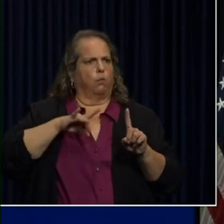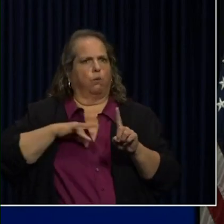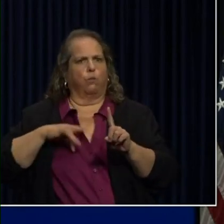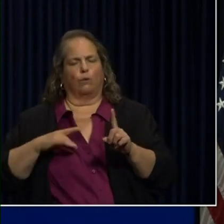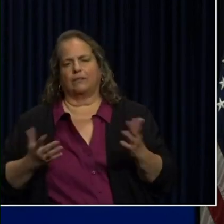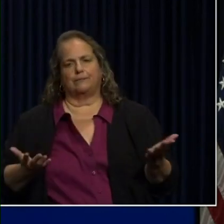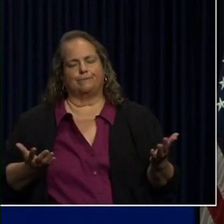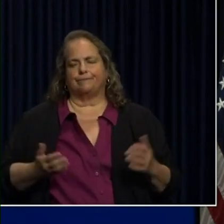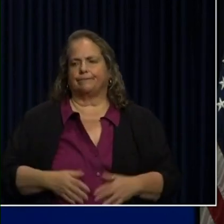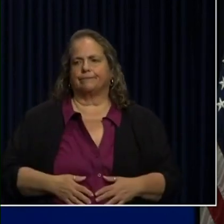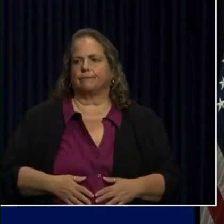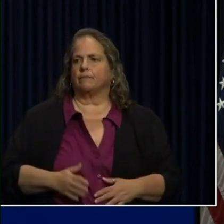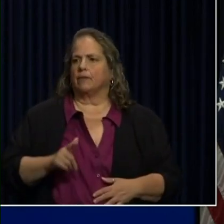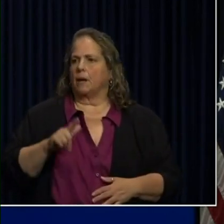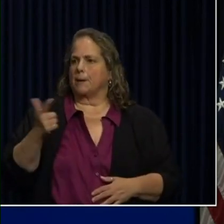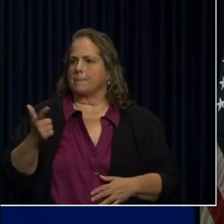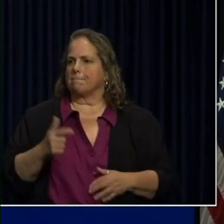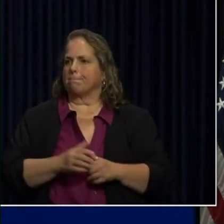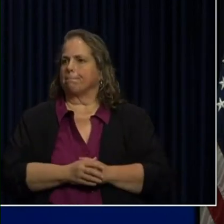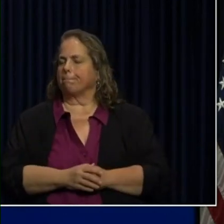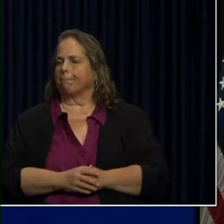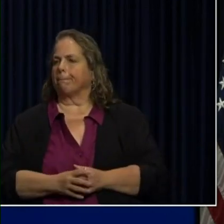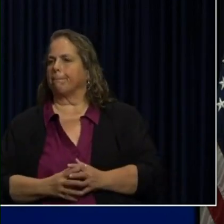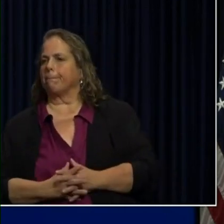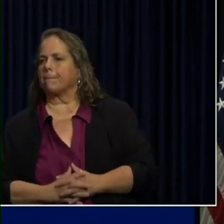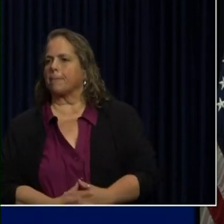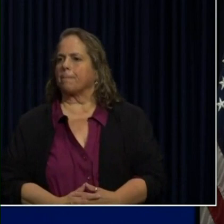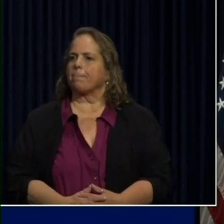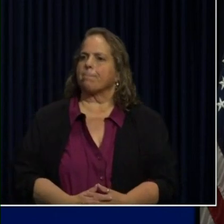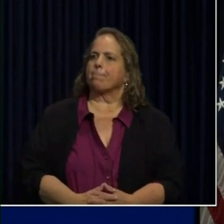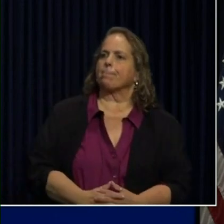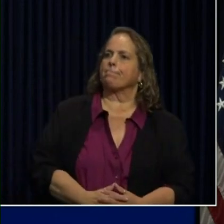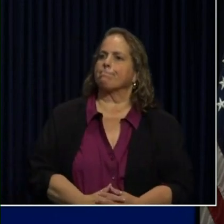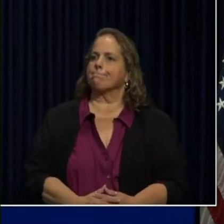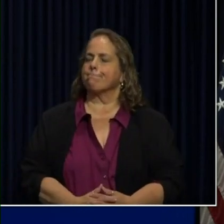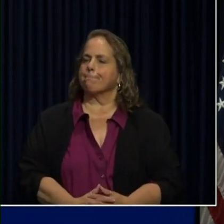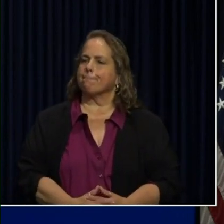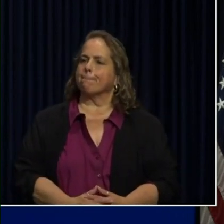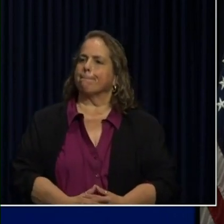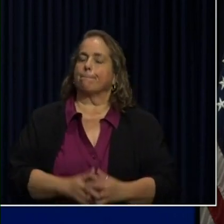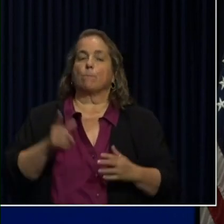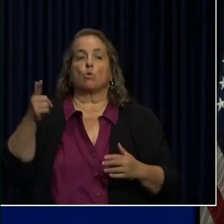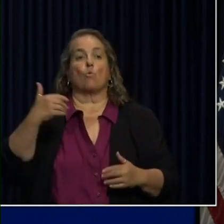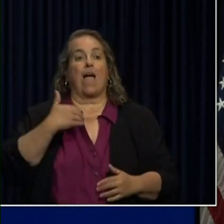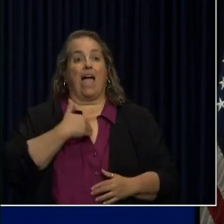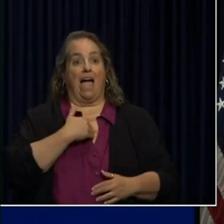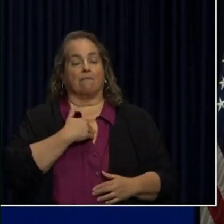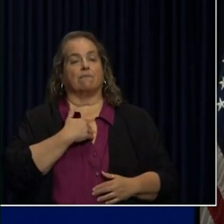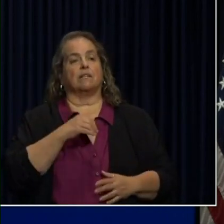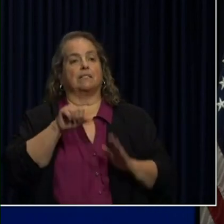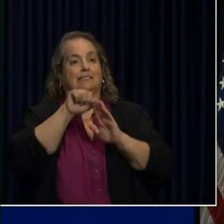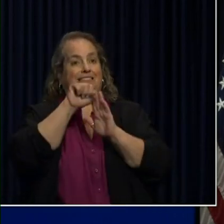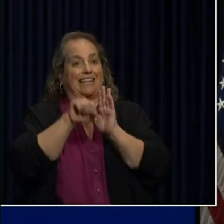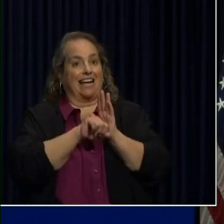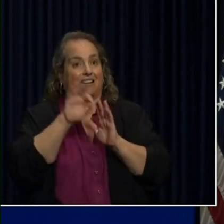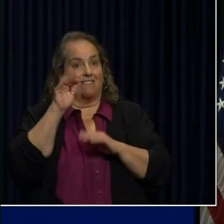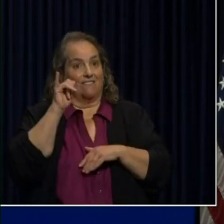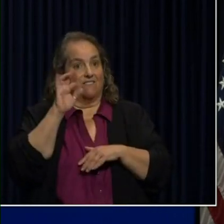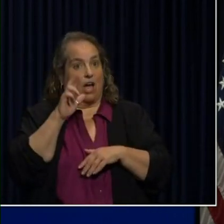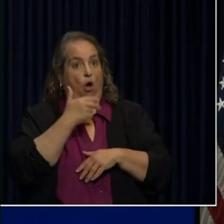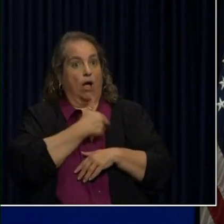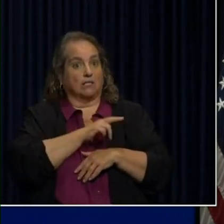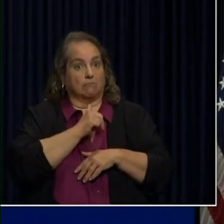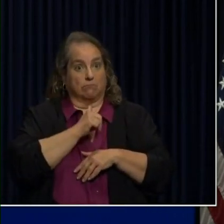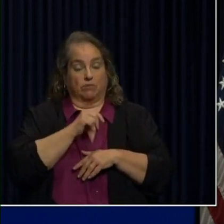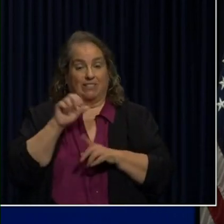Phil. You got the 2 hospitals, I guess, nearly ready, but based on what you've said, are you thinking now you may